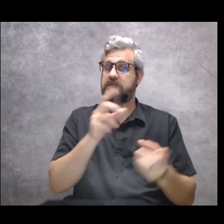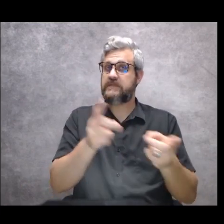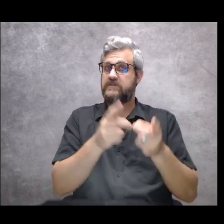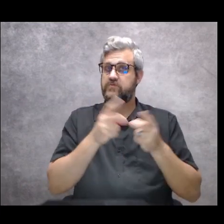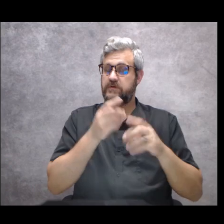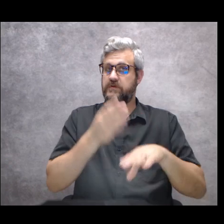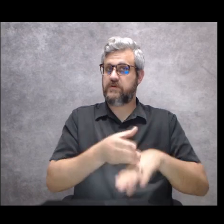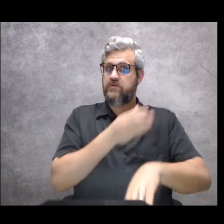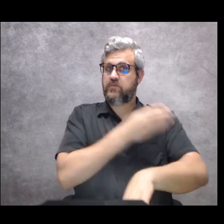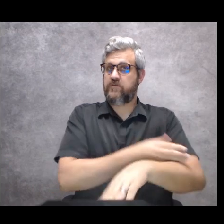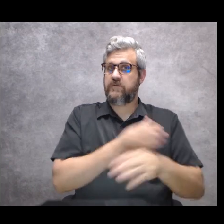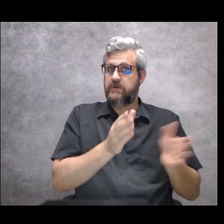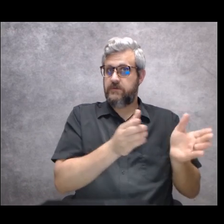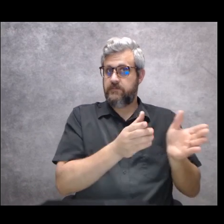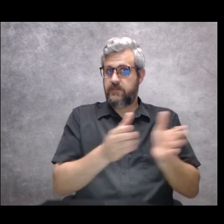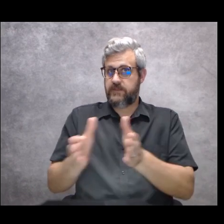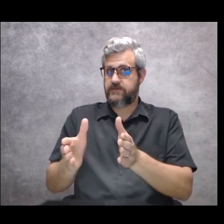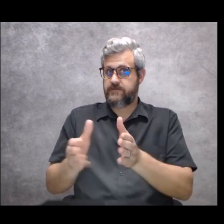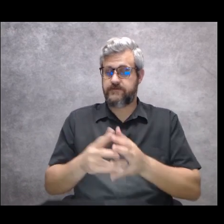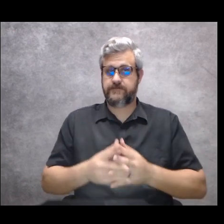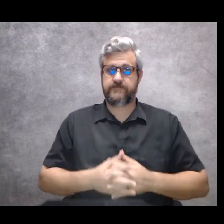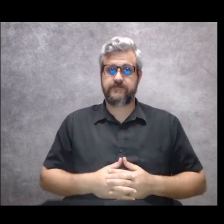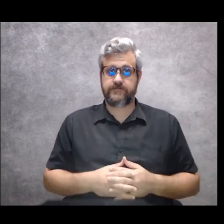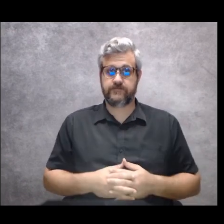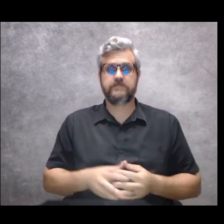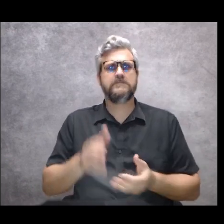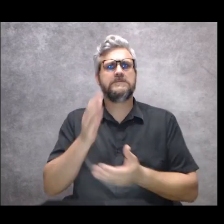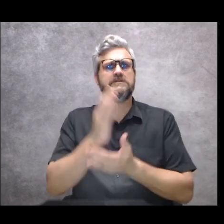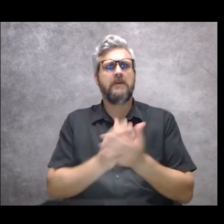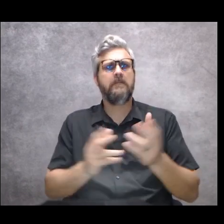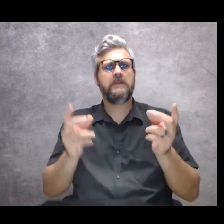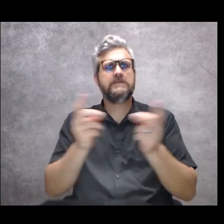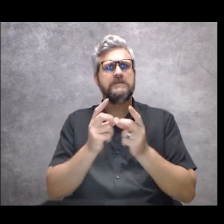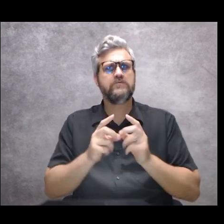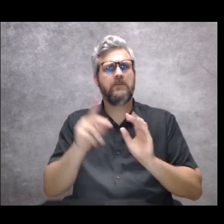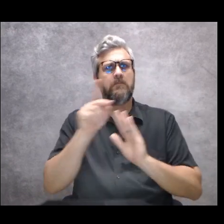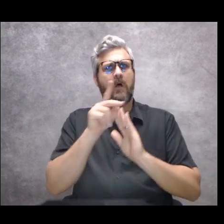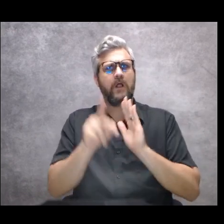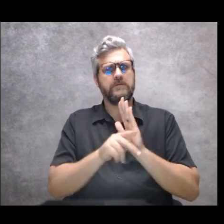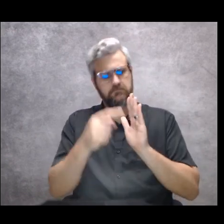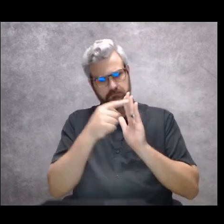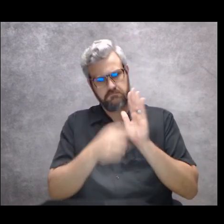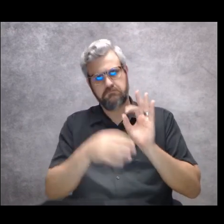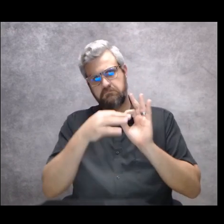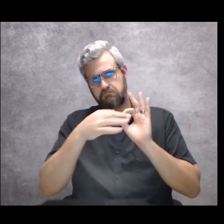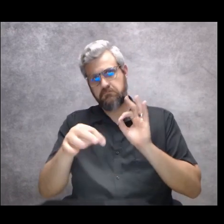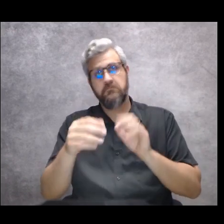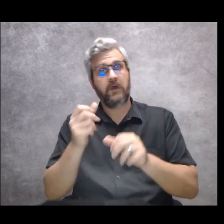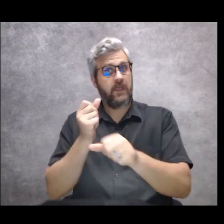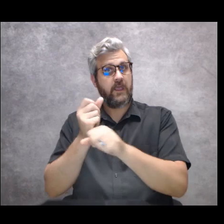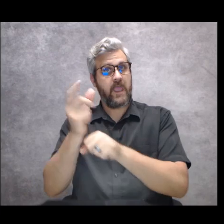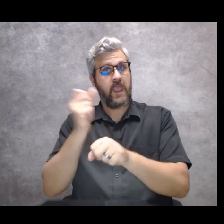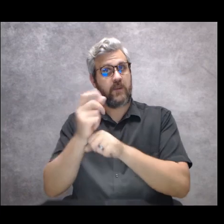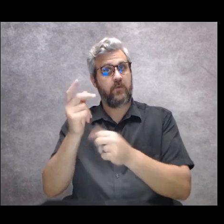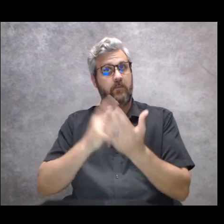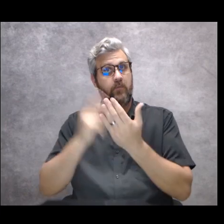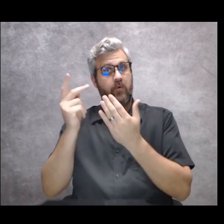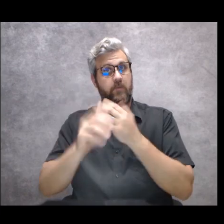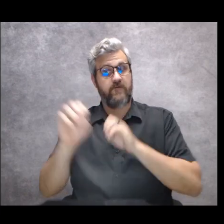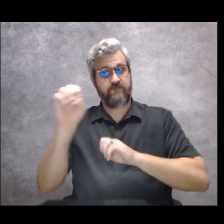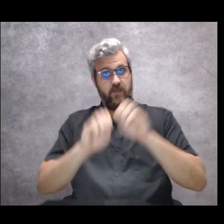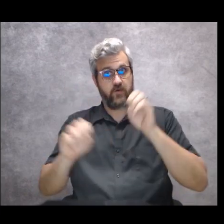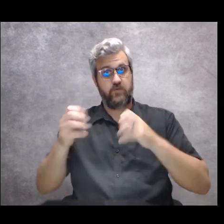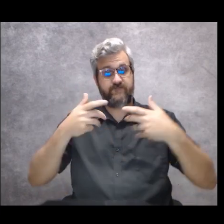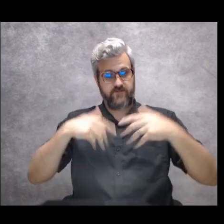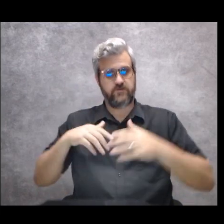Some district policies state that the annual program evaluation will be shared with site-based decision-making councils and the local